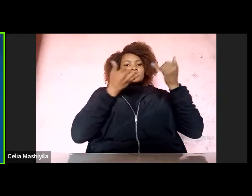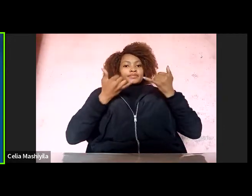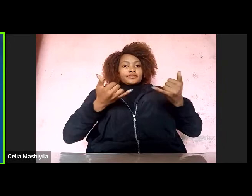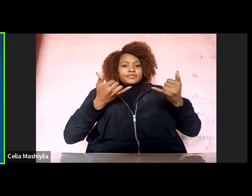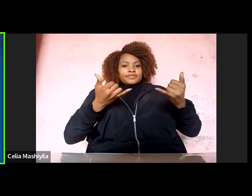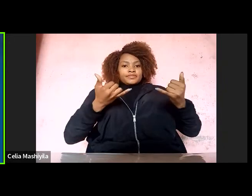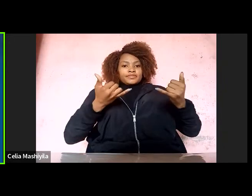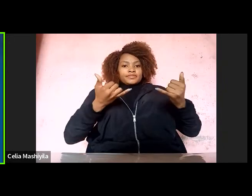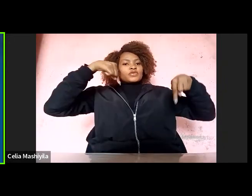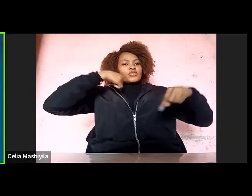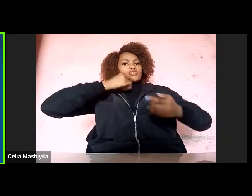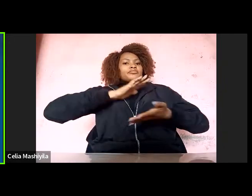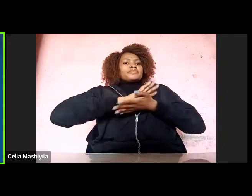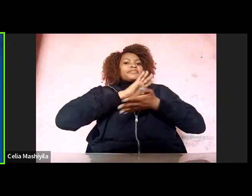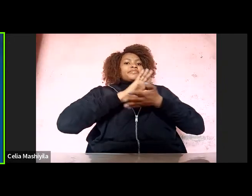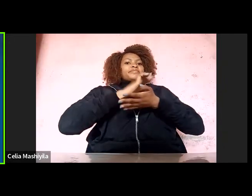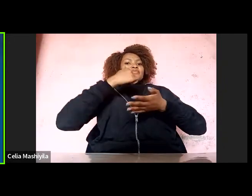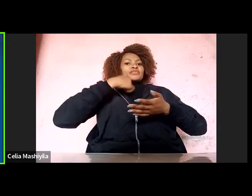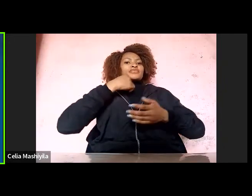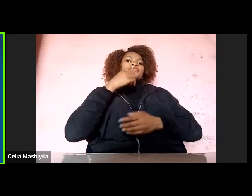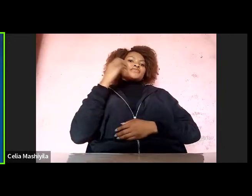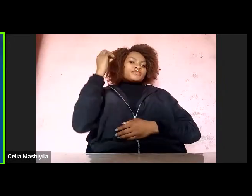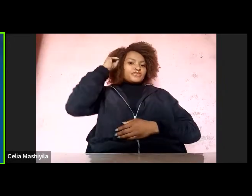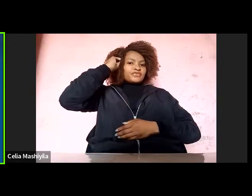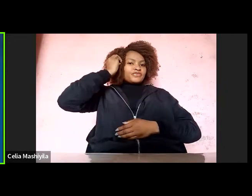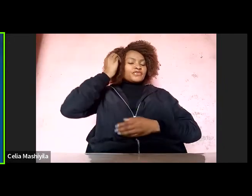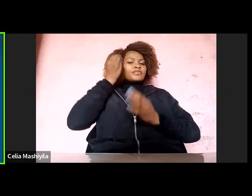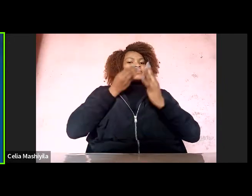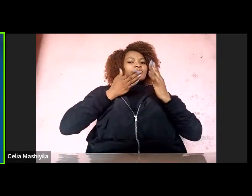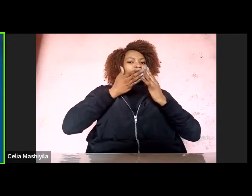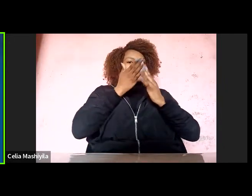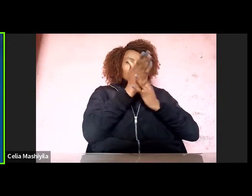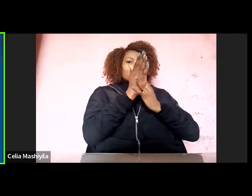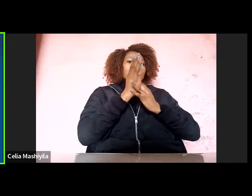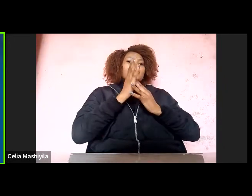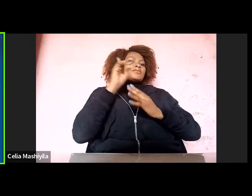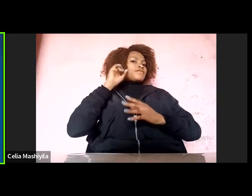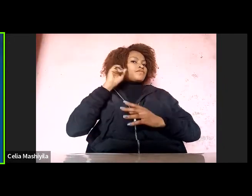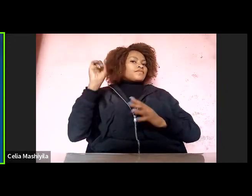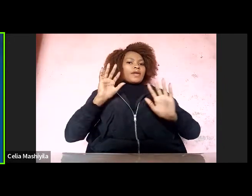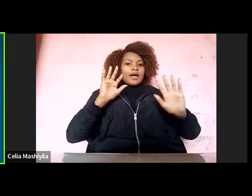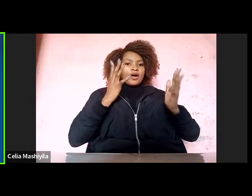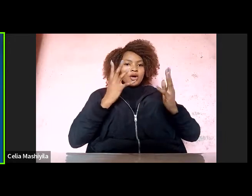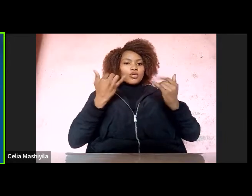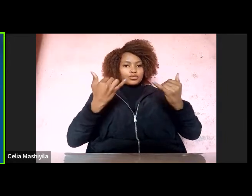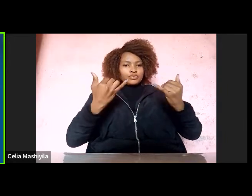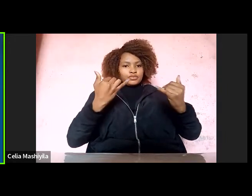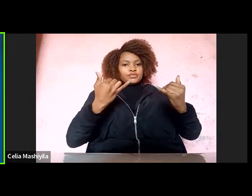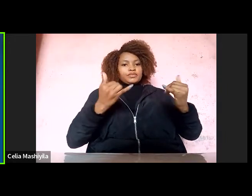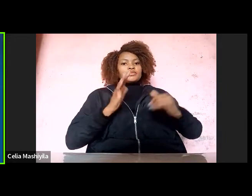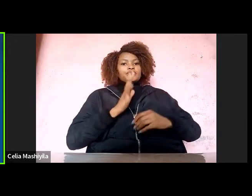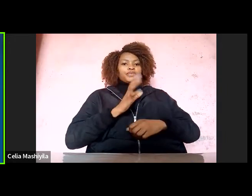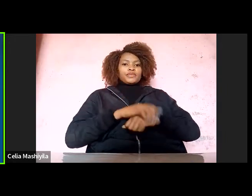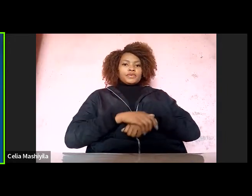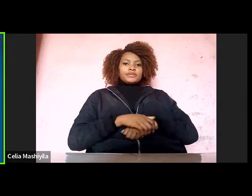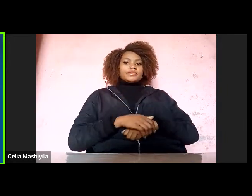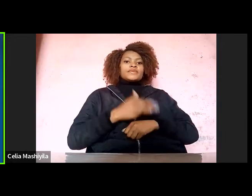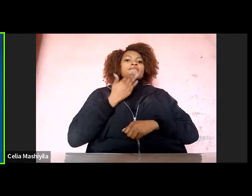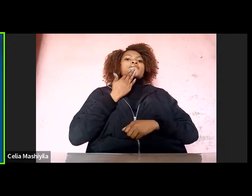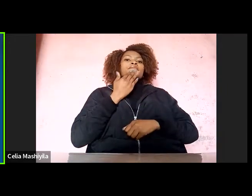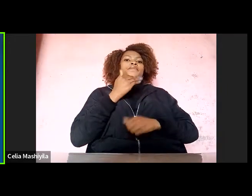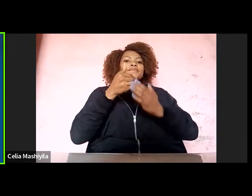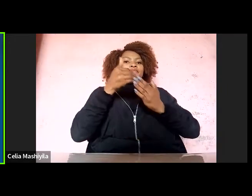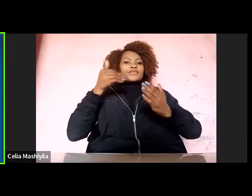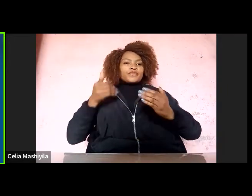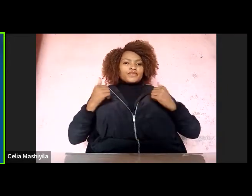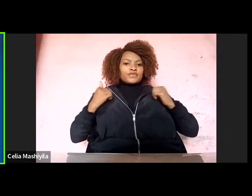with information on your rights and compliance obligations as SMME traders. Before we commence with the program, please note the following.